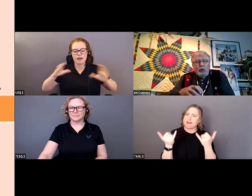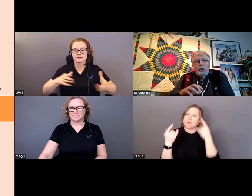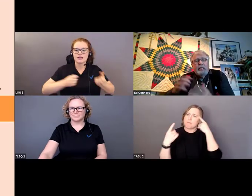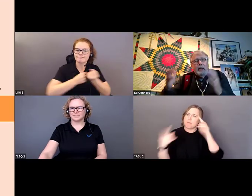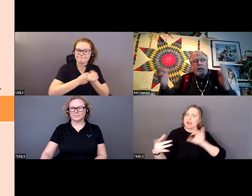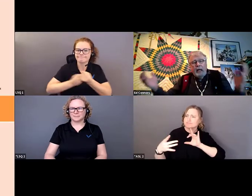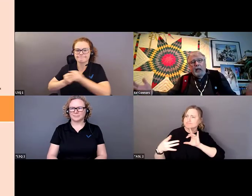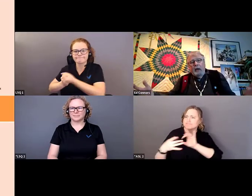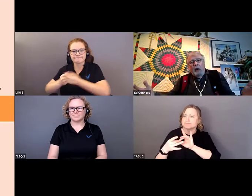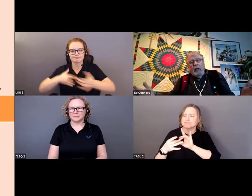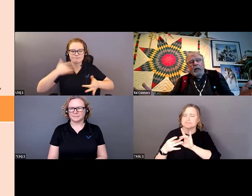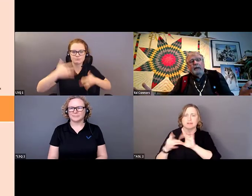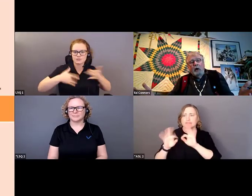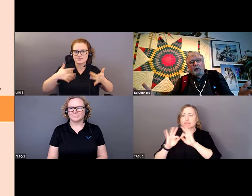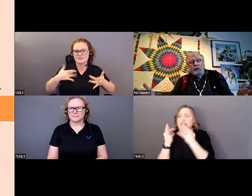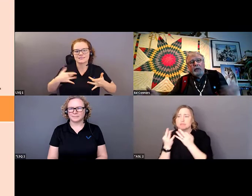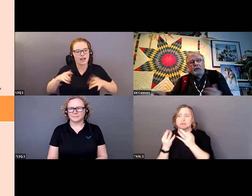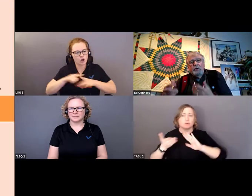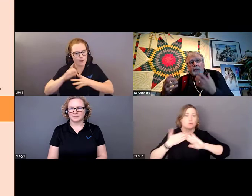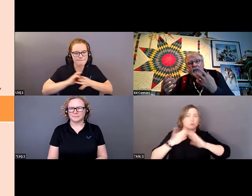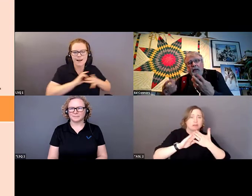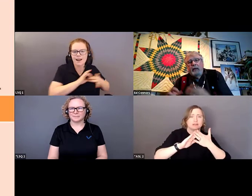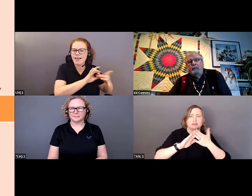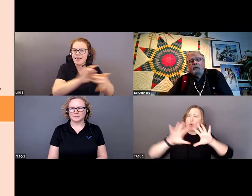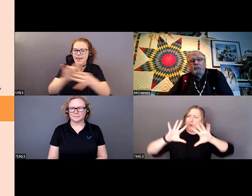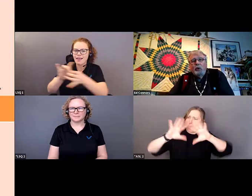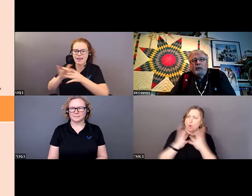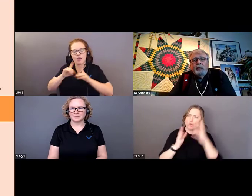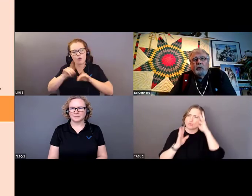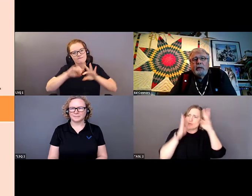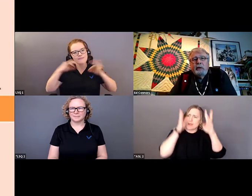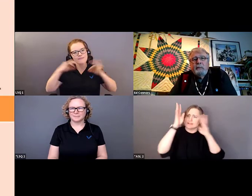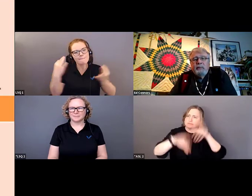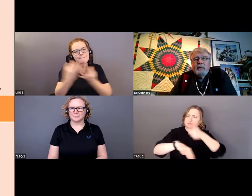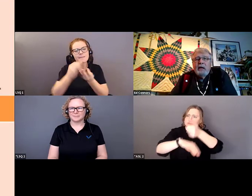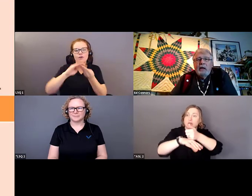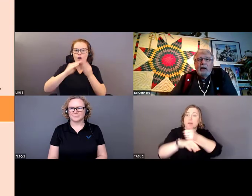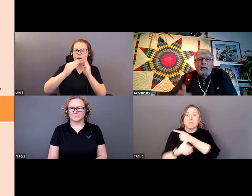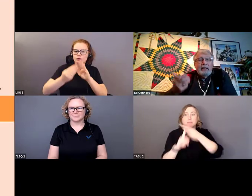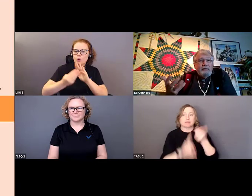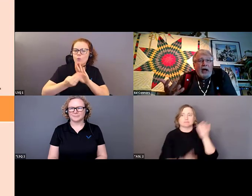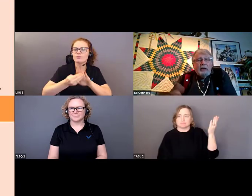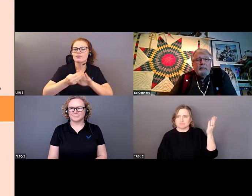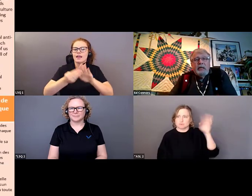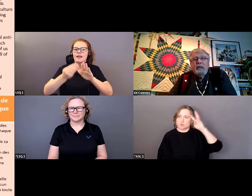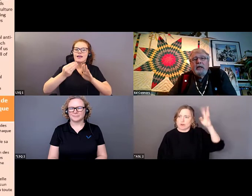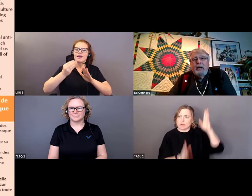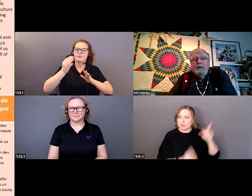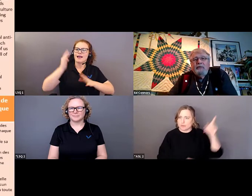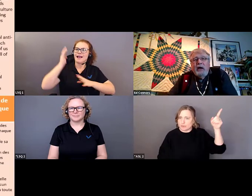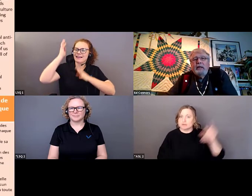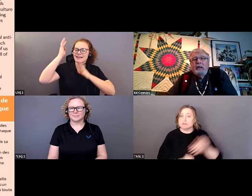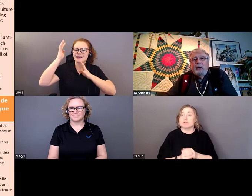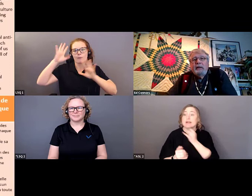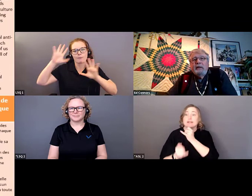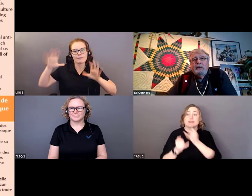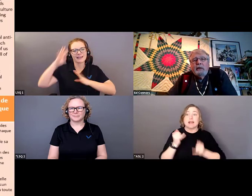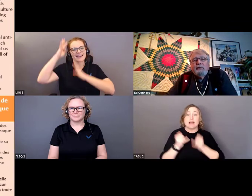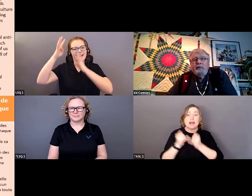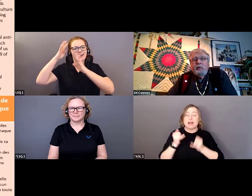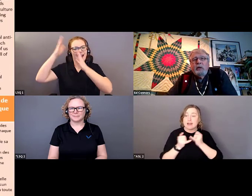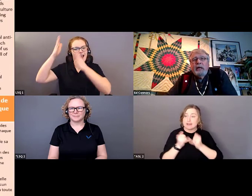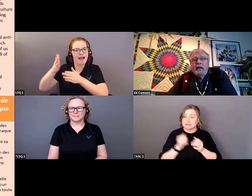family, community, and all of creation, and most importantly, Creator. And then finally, B identified